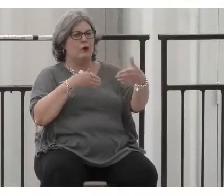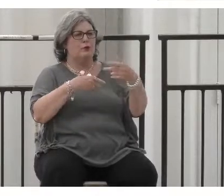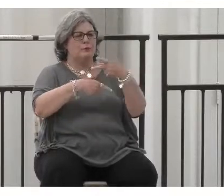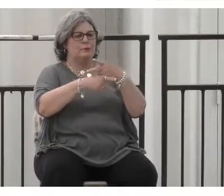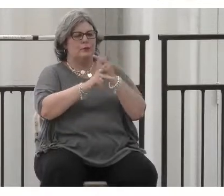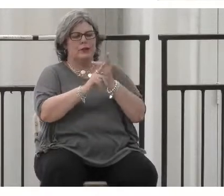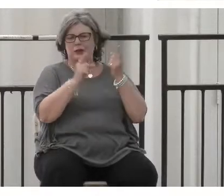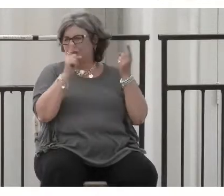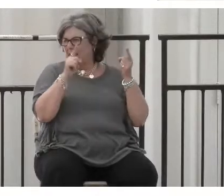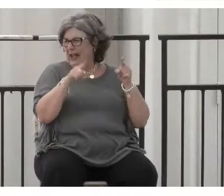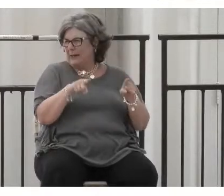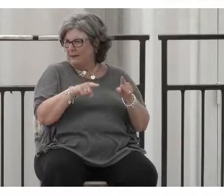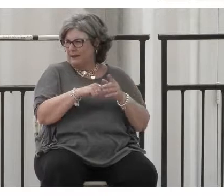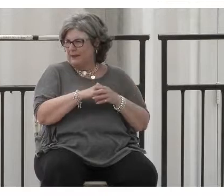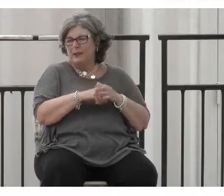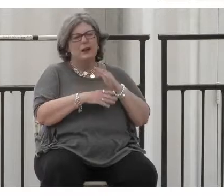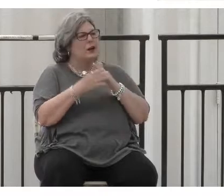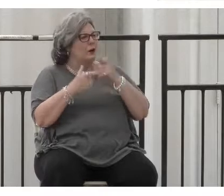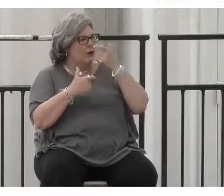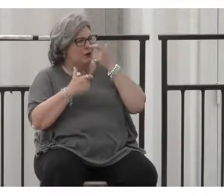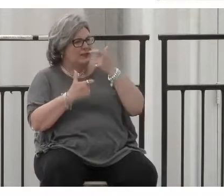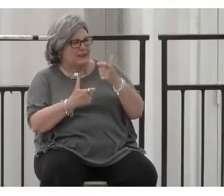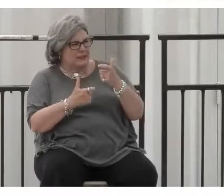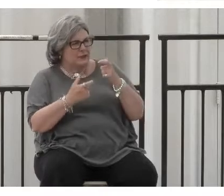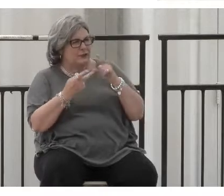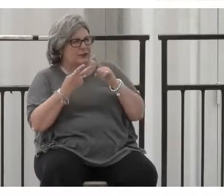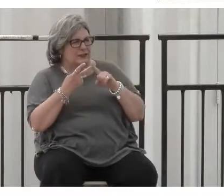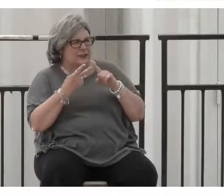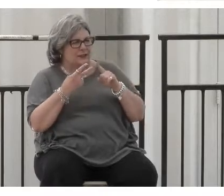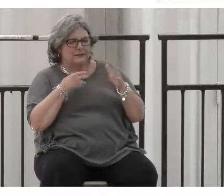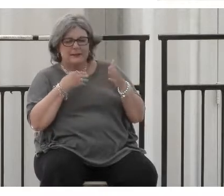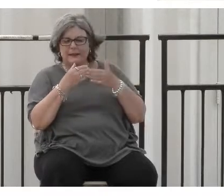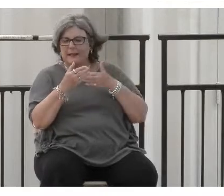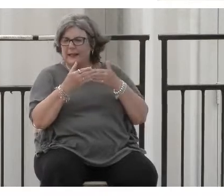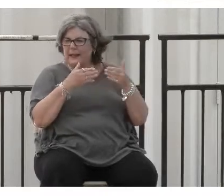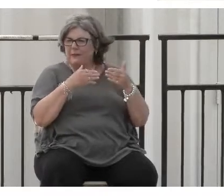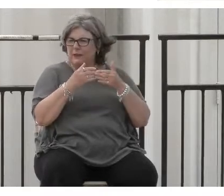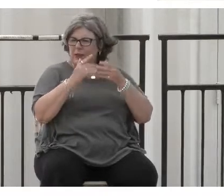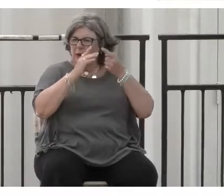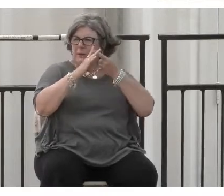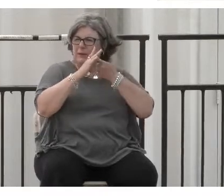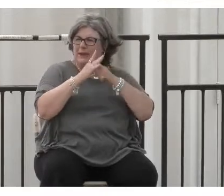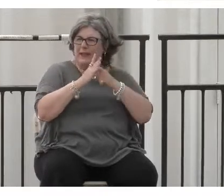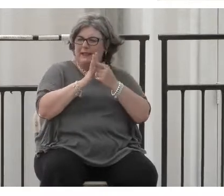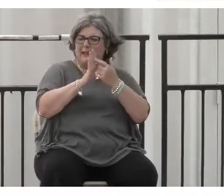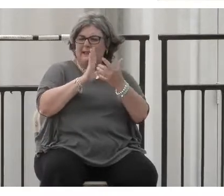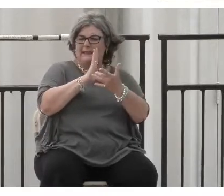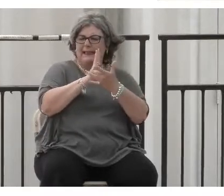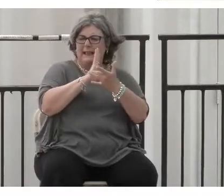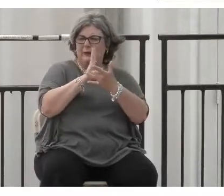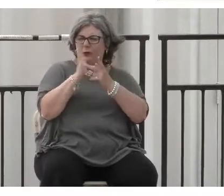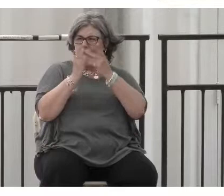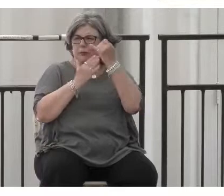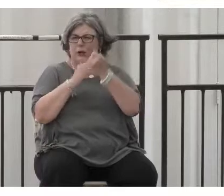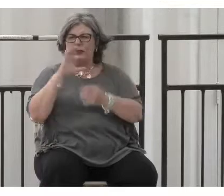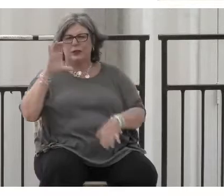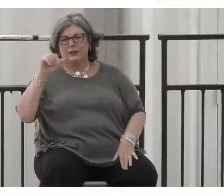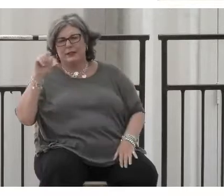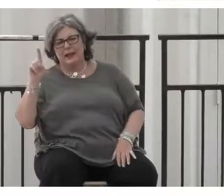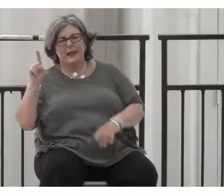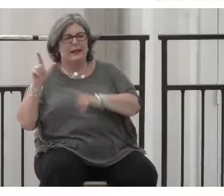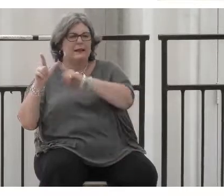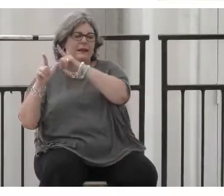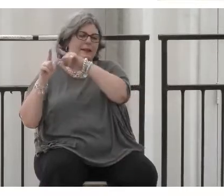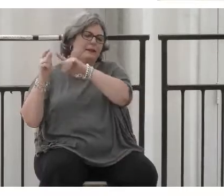that. Now, what was interesting is that we found, even though it started as a technical project in a CAD class, we found ourselves that